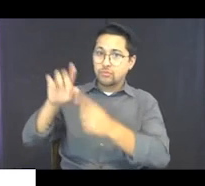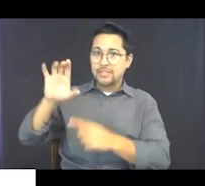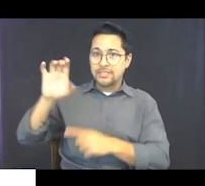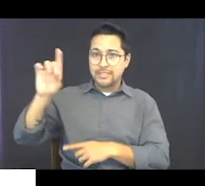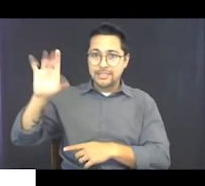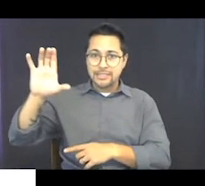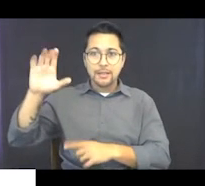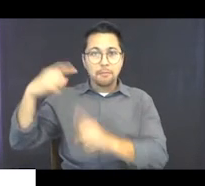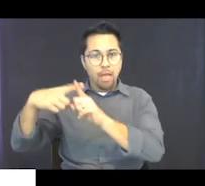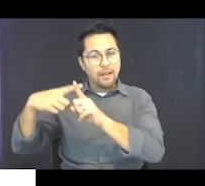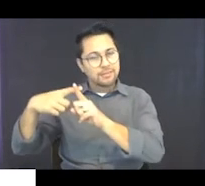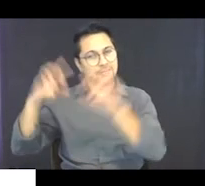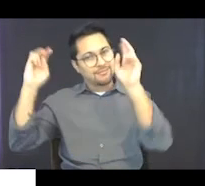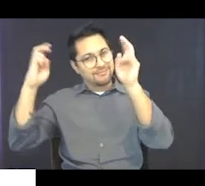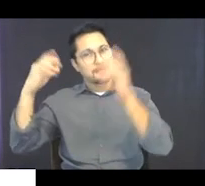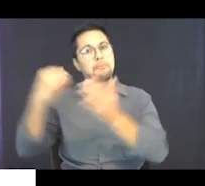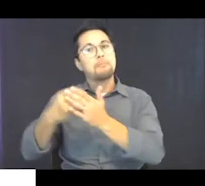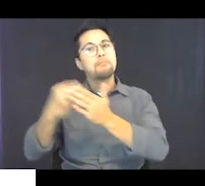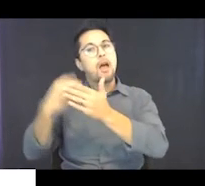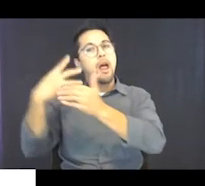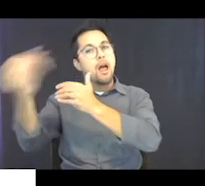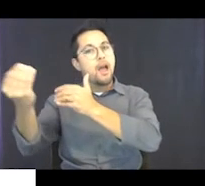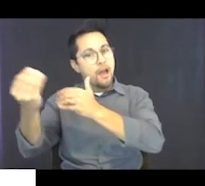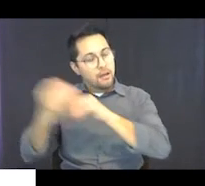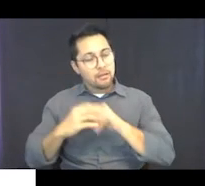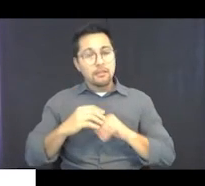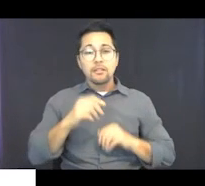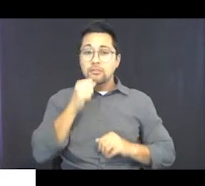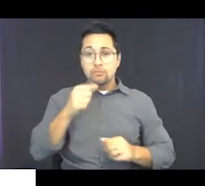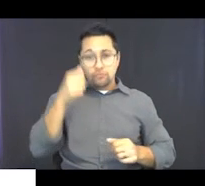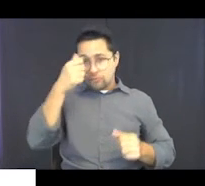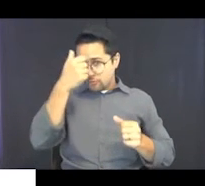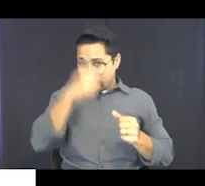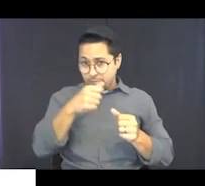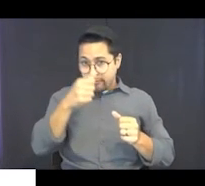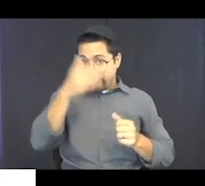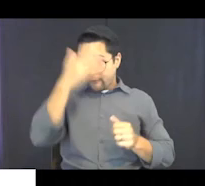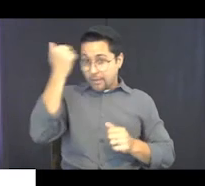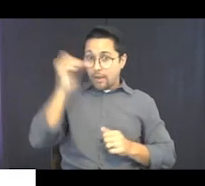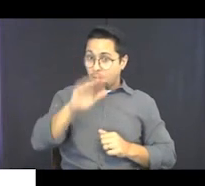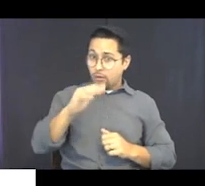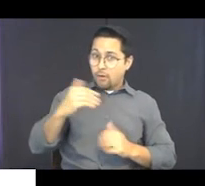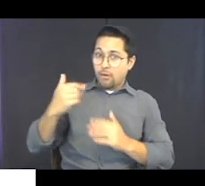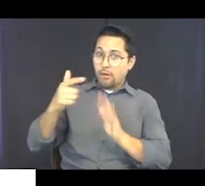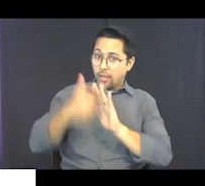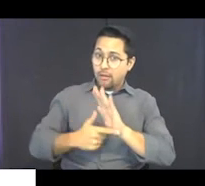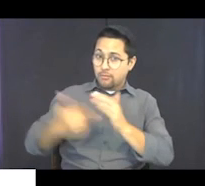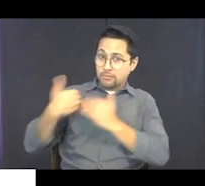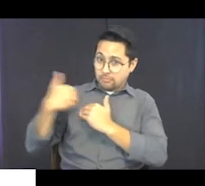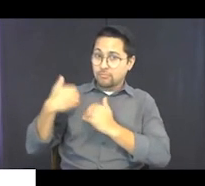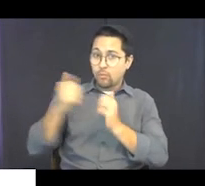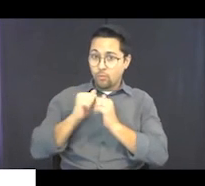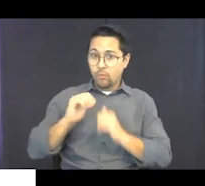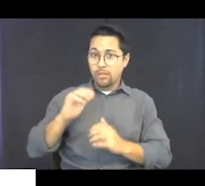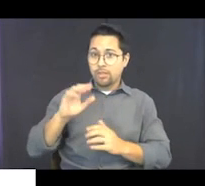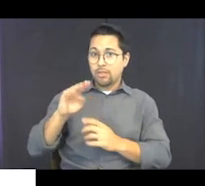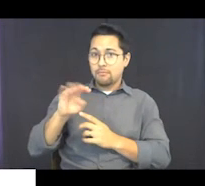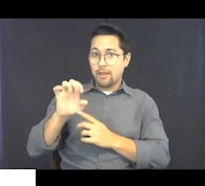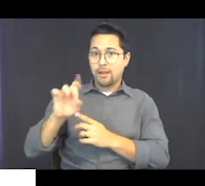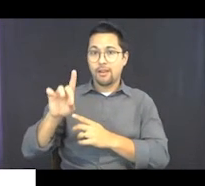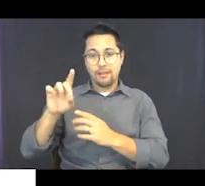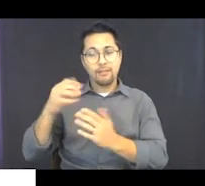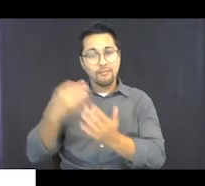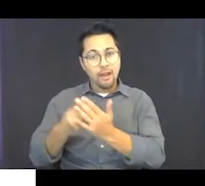money out. Never forget your legal responsibility with use of Medicaid funds. If you